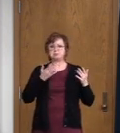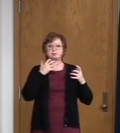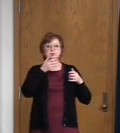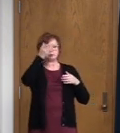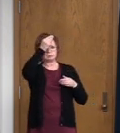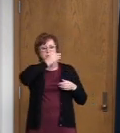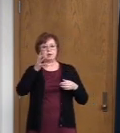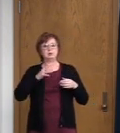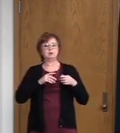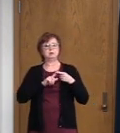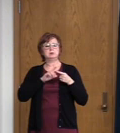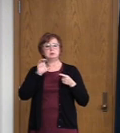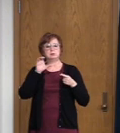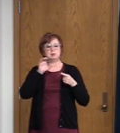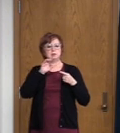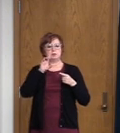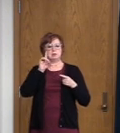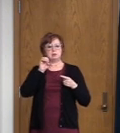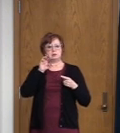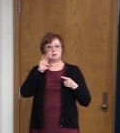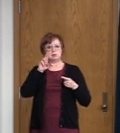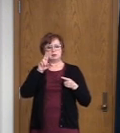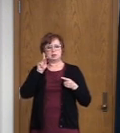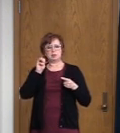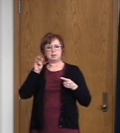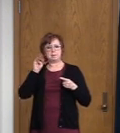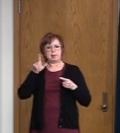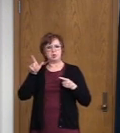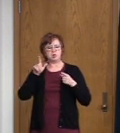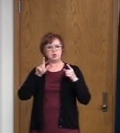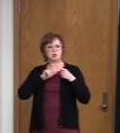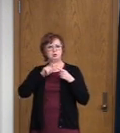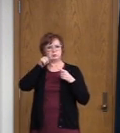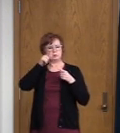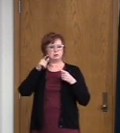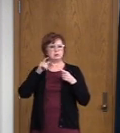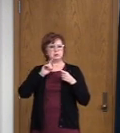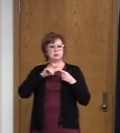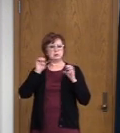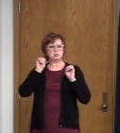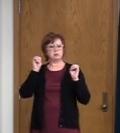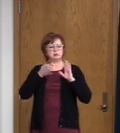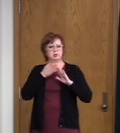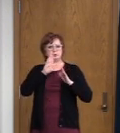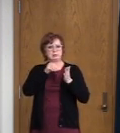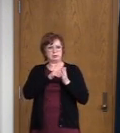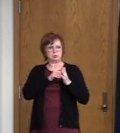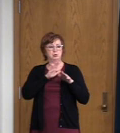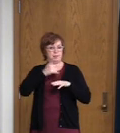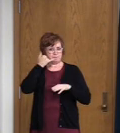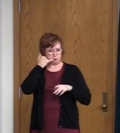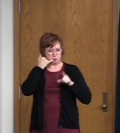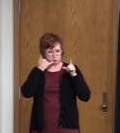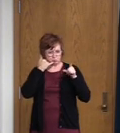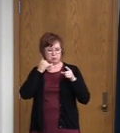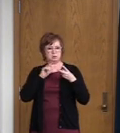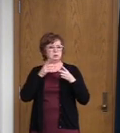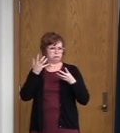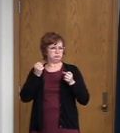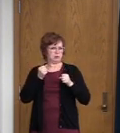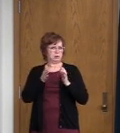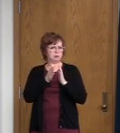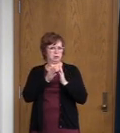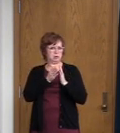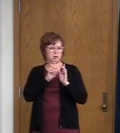of Emergency Operations Center, Mr. Derek Miller, is also on the line for questions after the presentation. And I'd like to start with a few opening